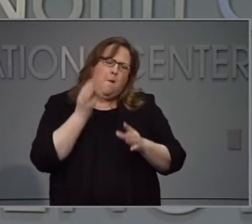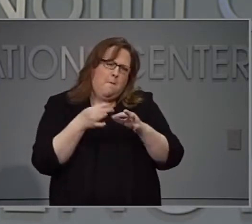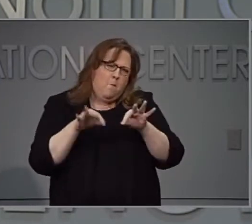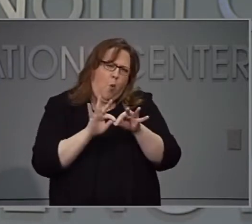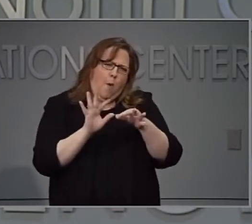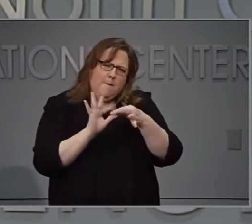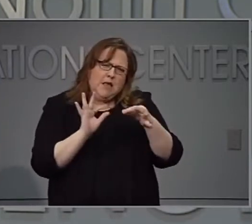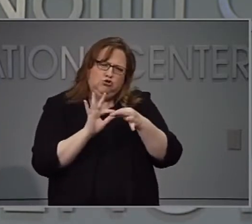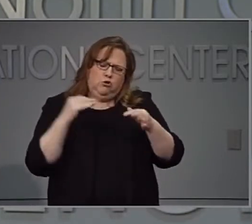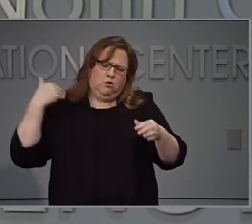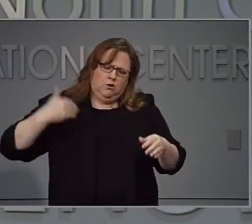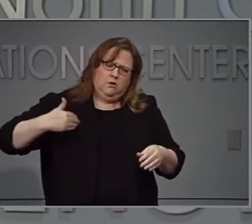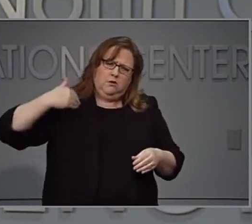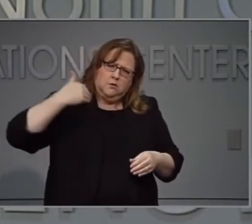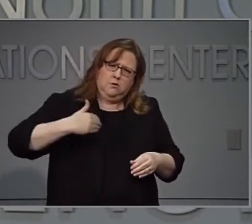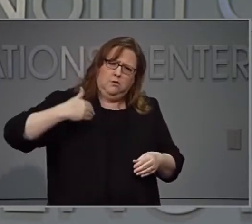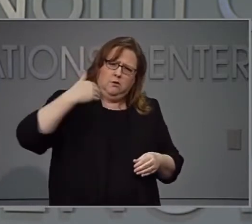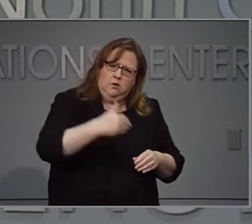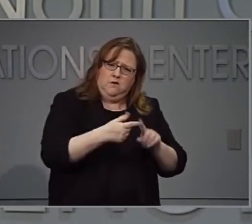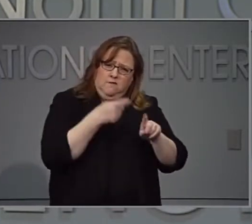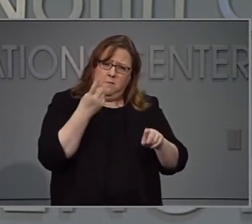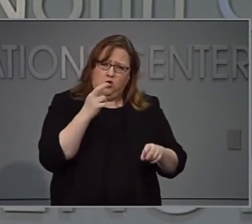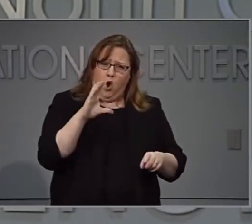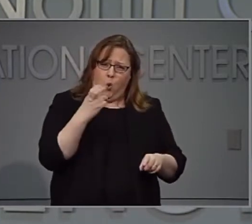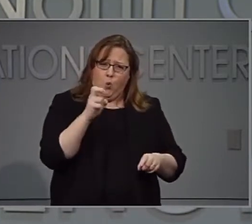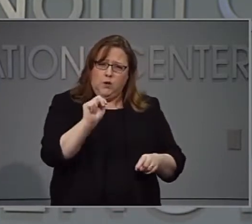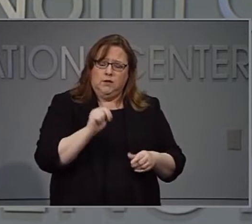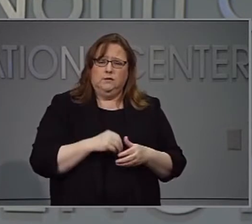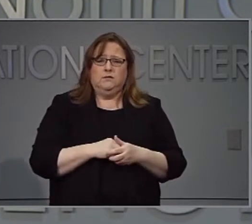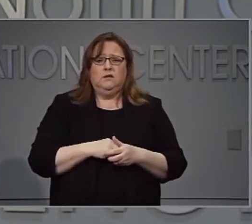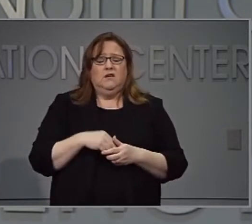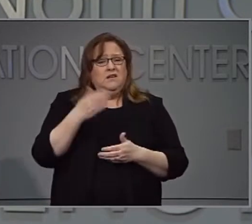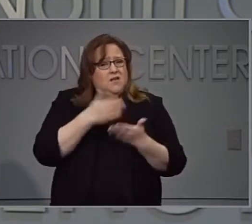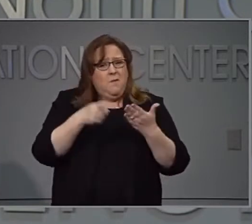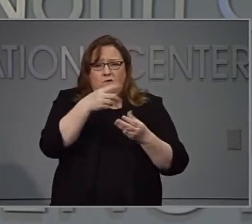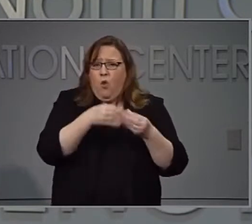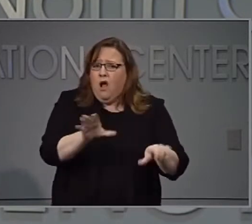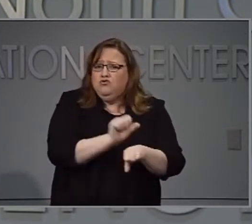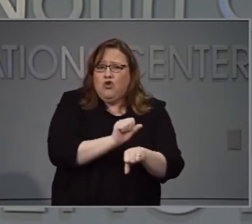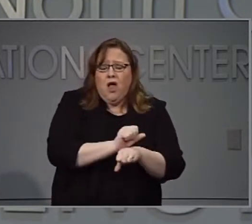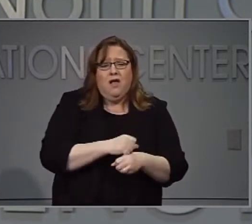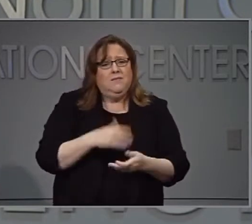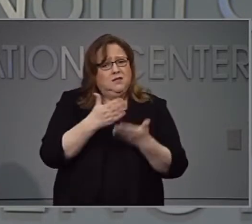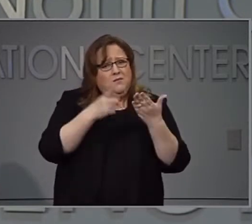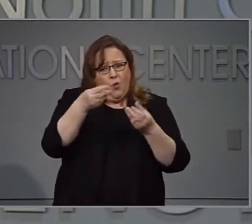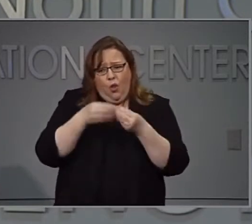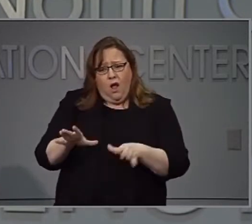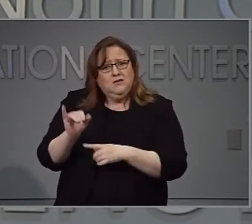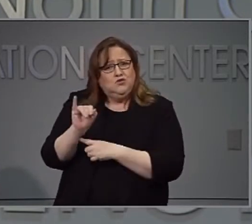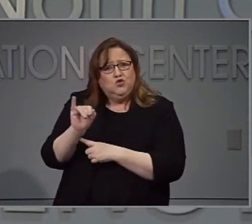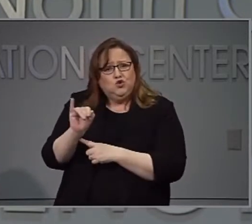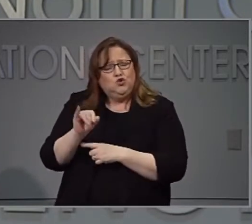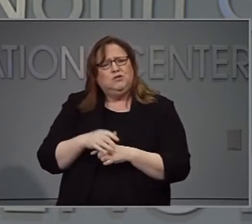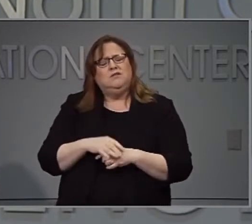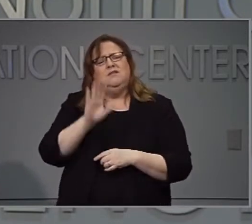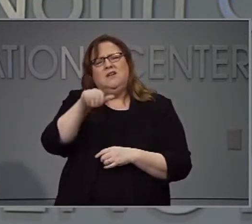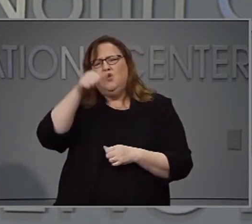in the past. For those who have lost work and lost health insurance due to the pandemic, remember